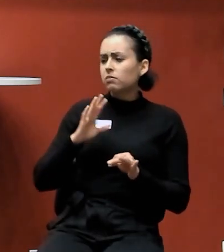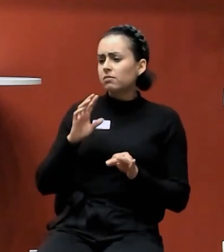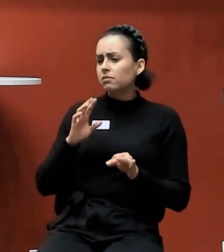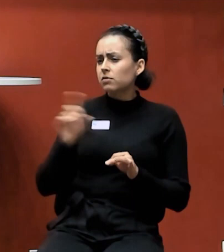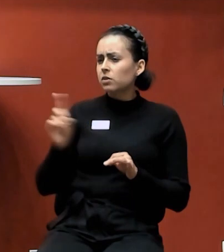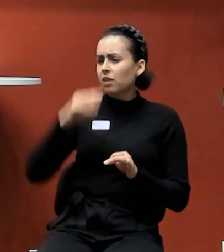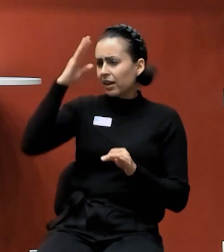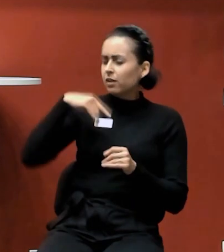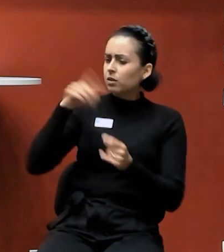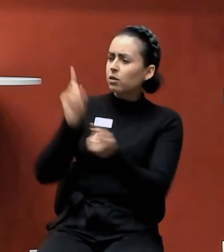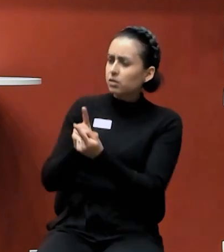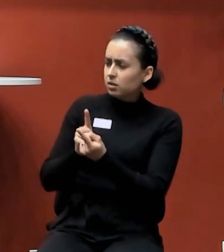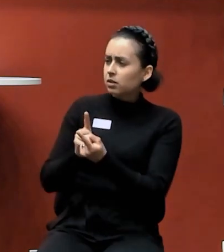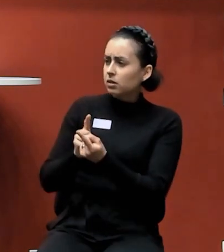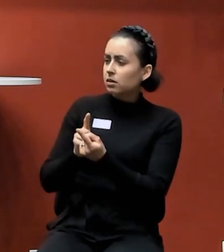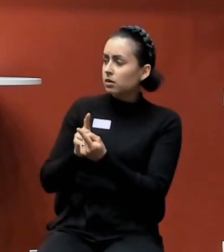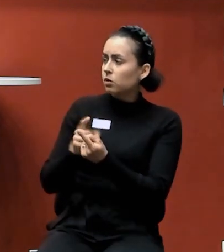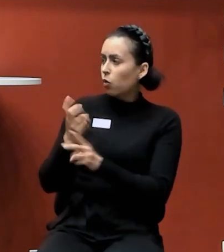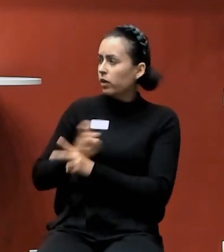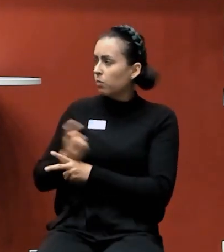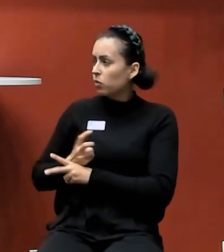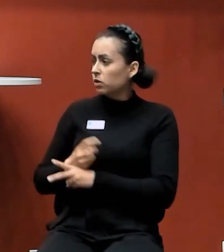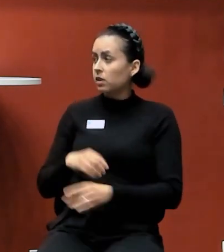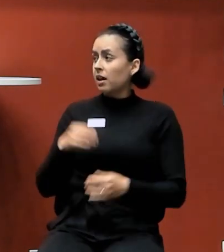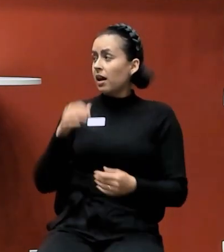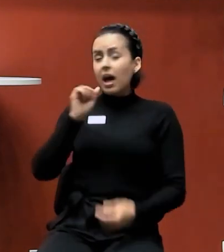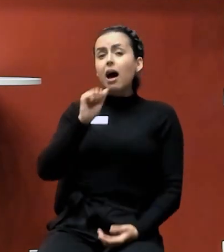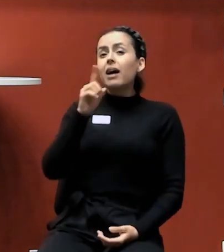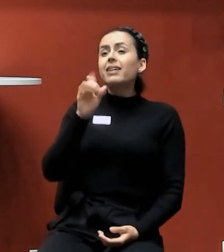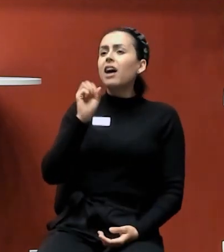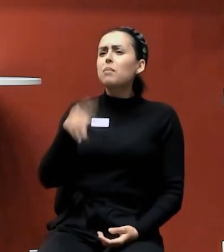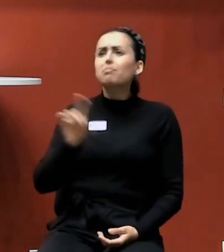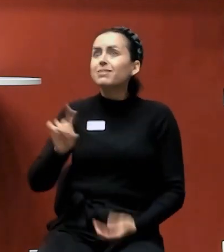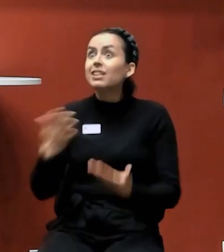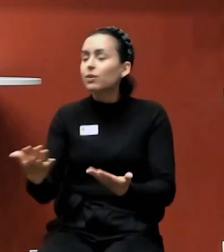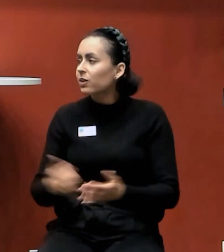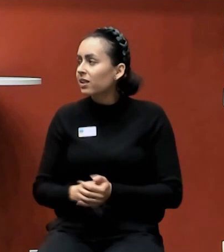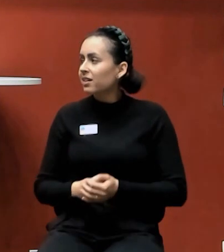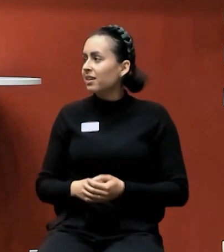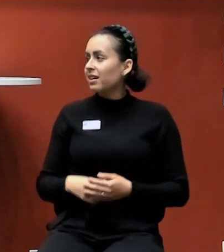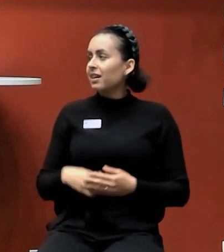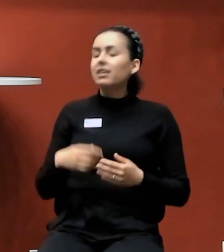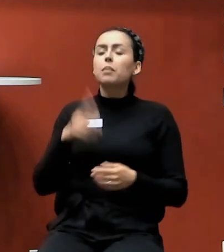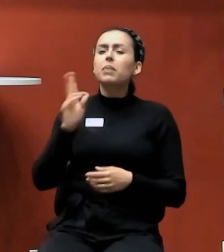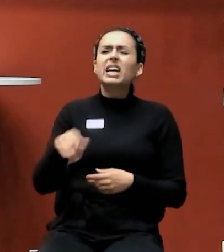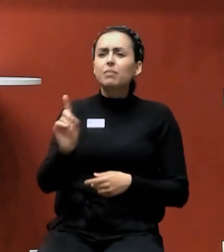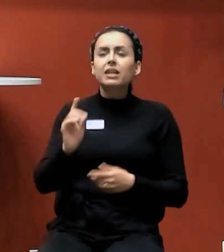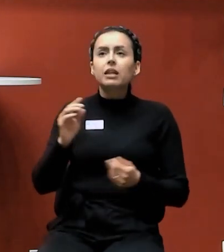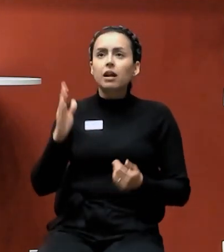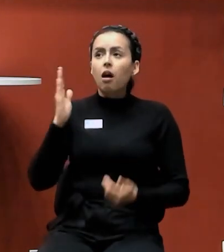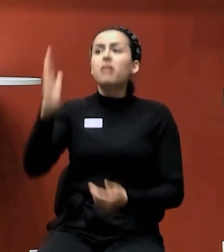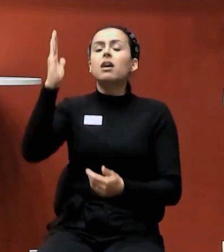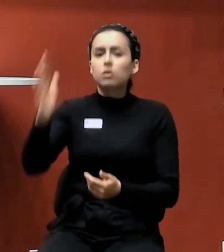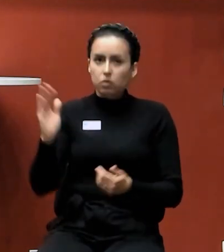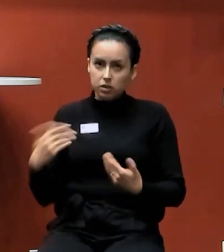was the question, Adam, you were saying yesterday? Where are you right now? Yeah, what's current? What's current? That's the word course. Used. What's